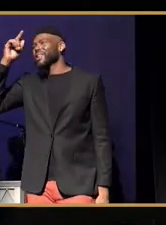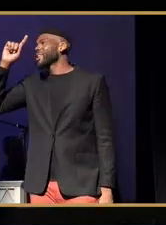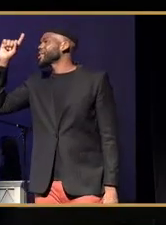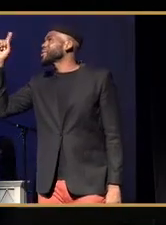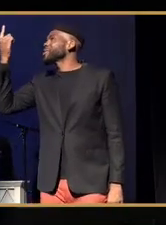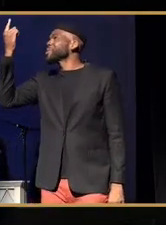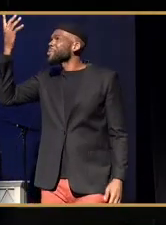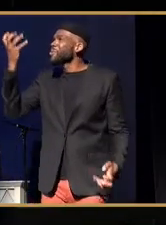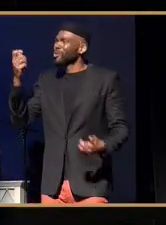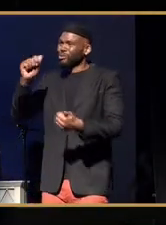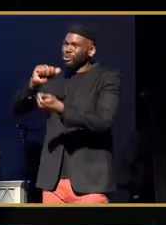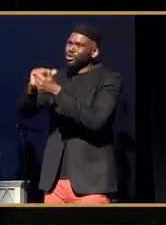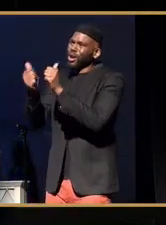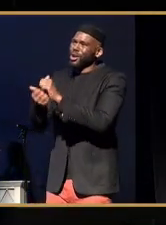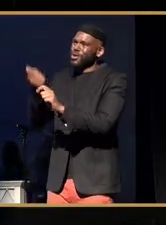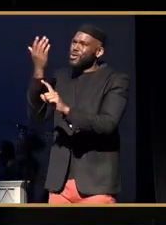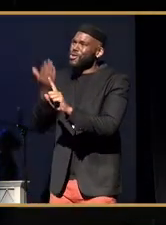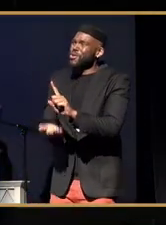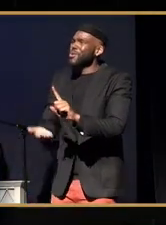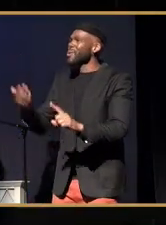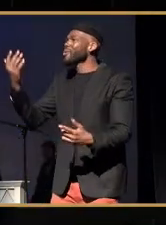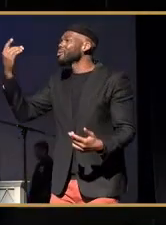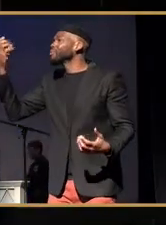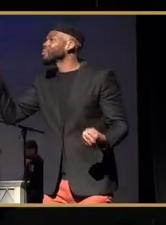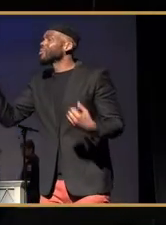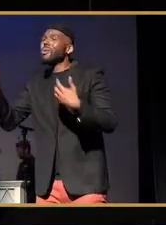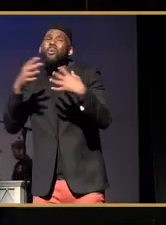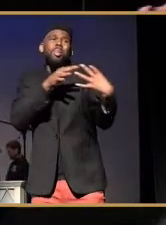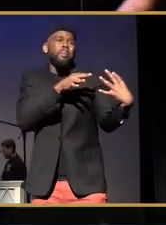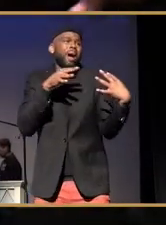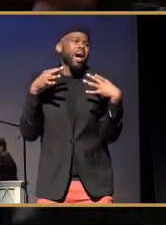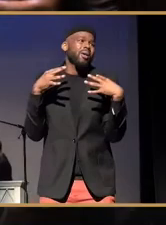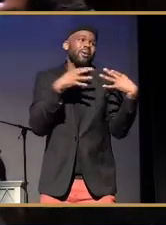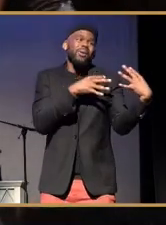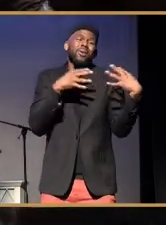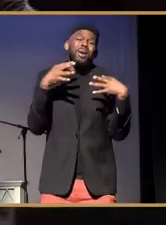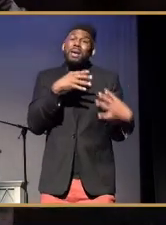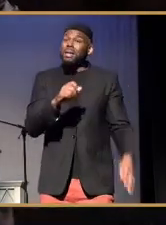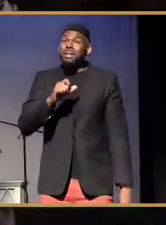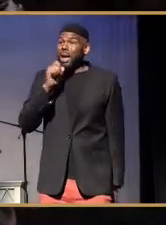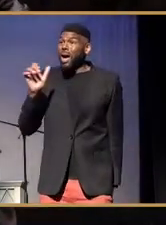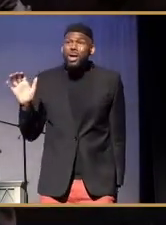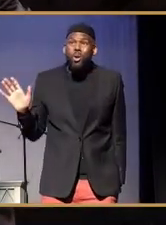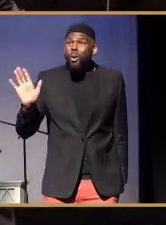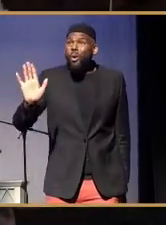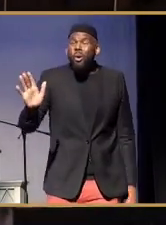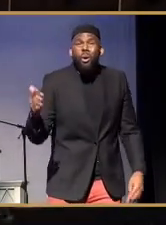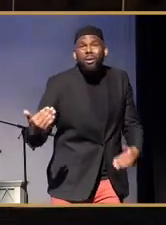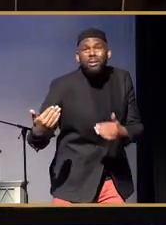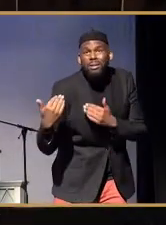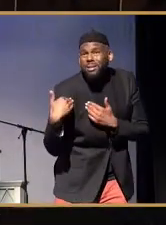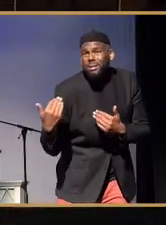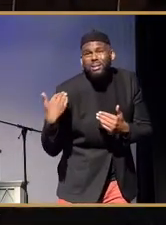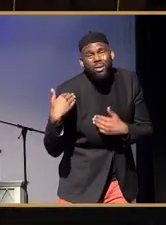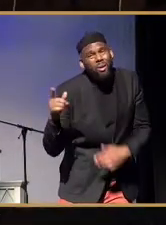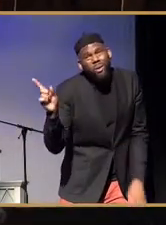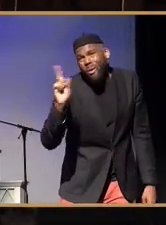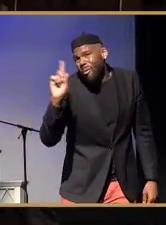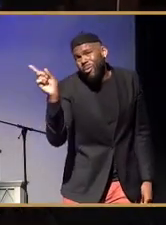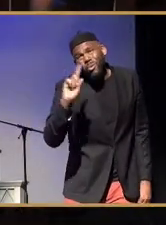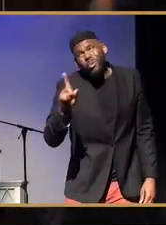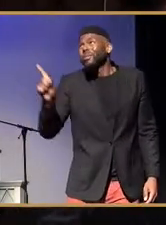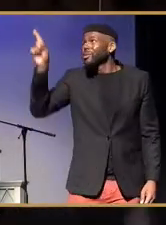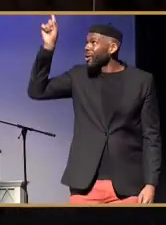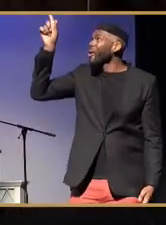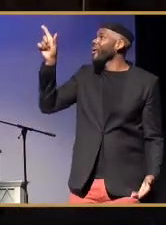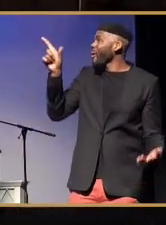A chance to use you for the battle. He is not yours. It belongs